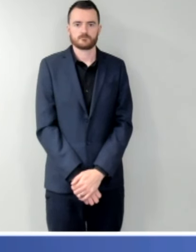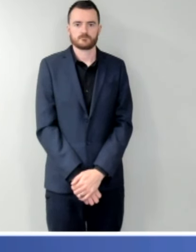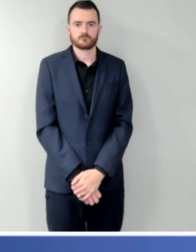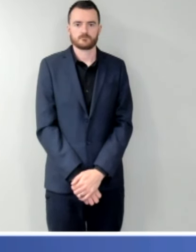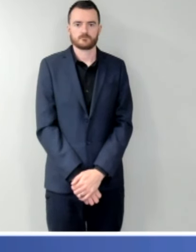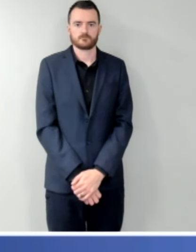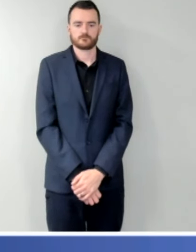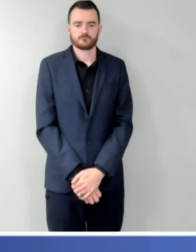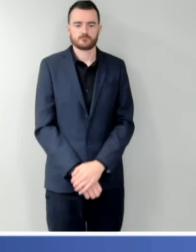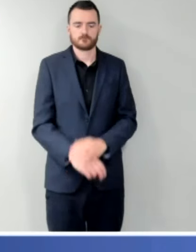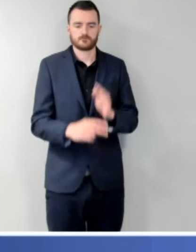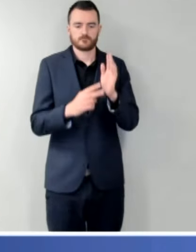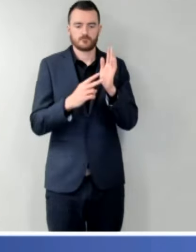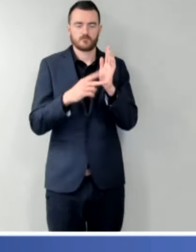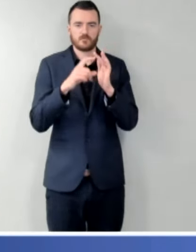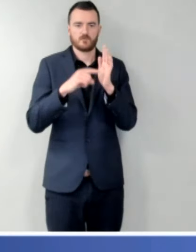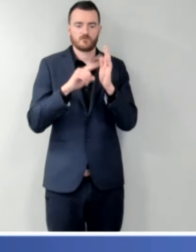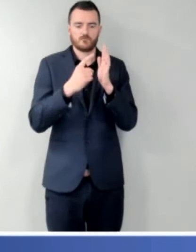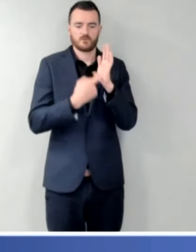Victor Oreshkin,